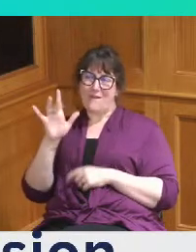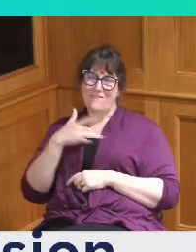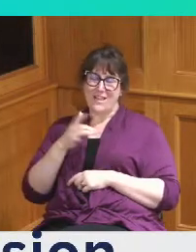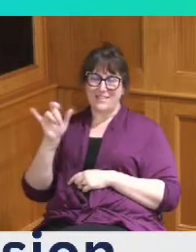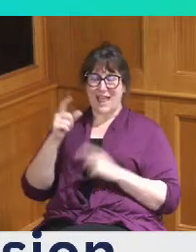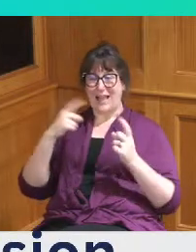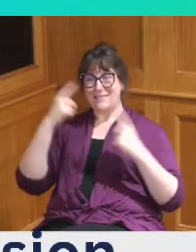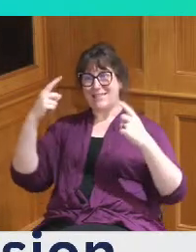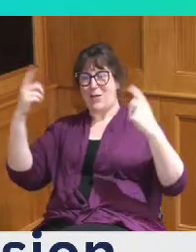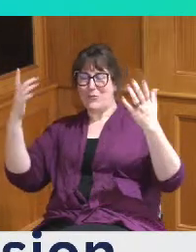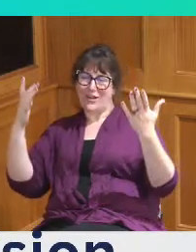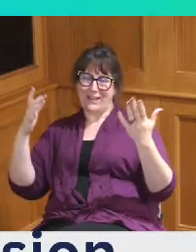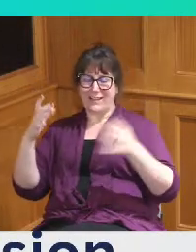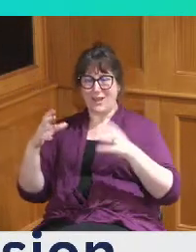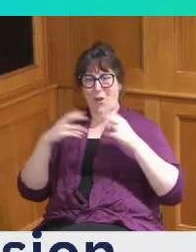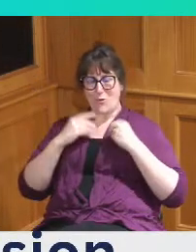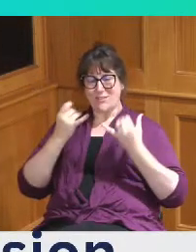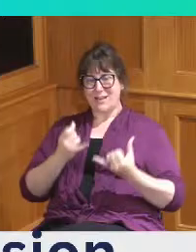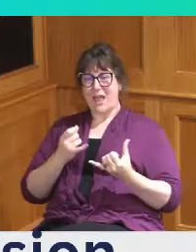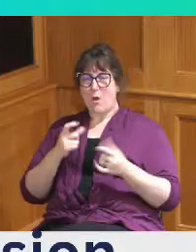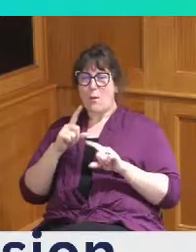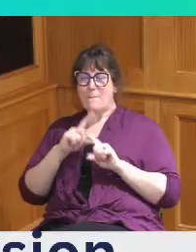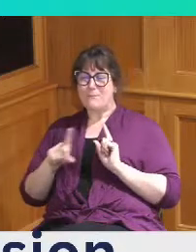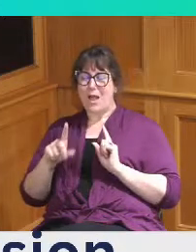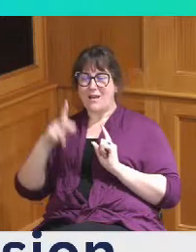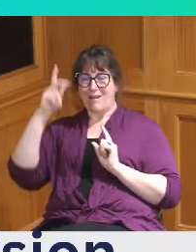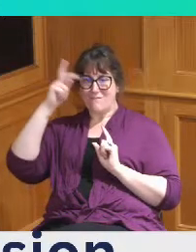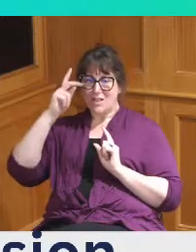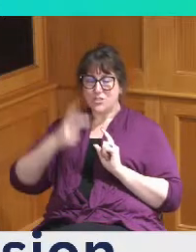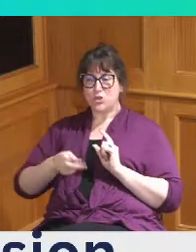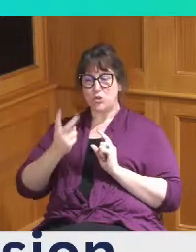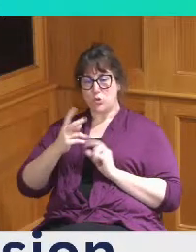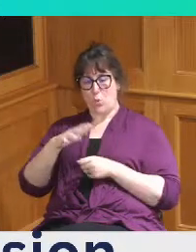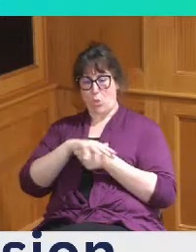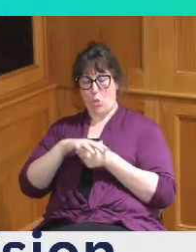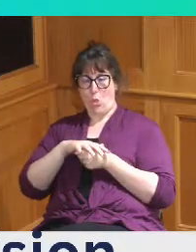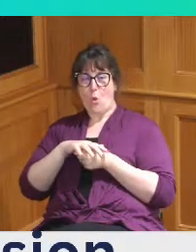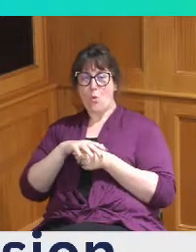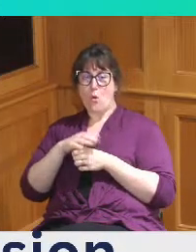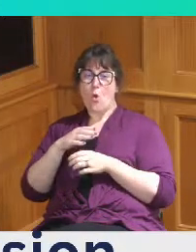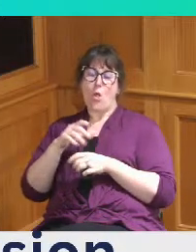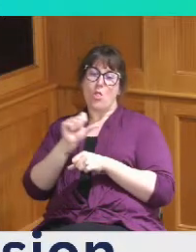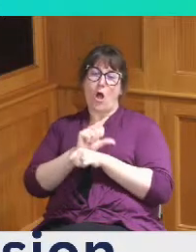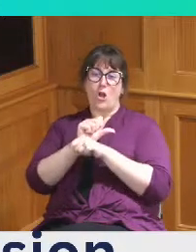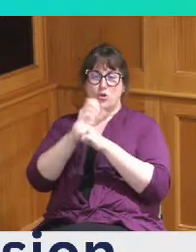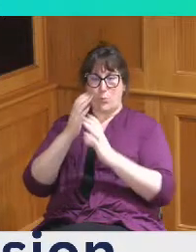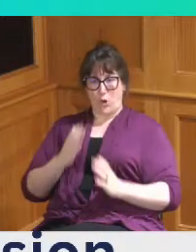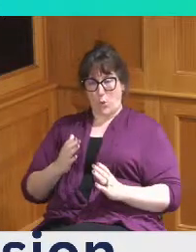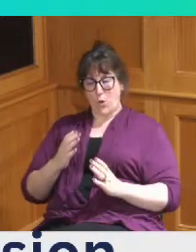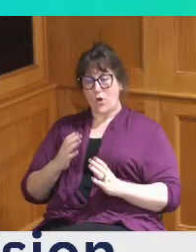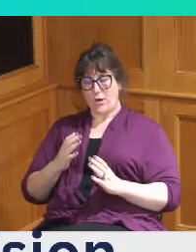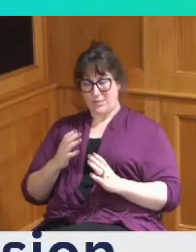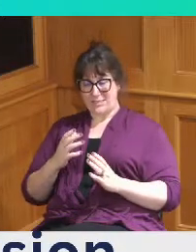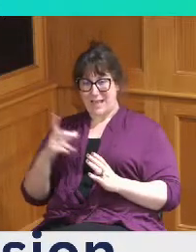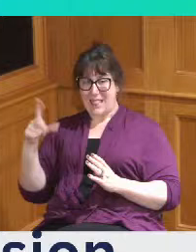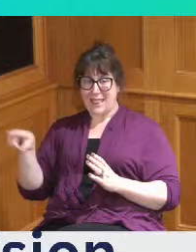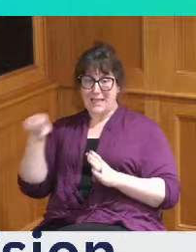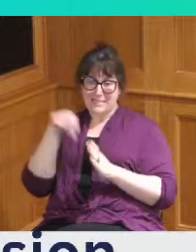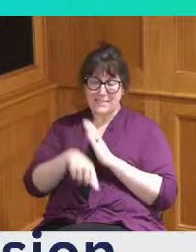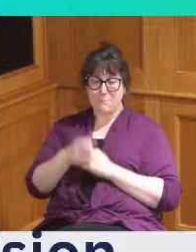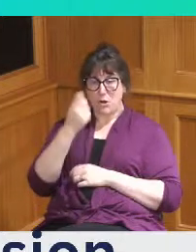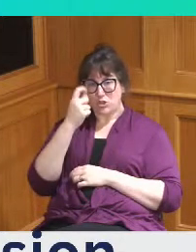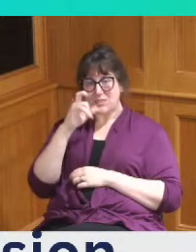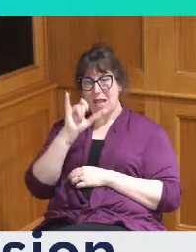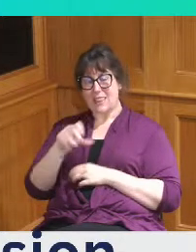really fits a grow-your-own type philosophy. These are two local entrepreneurs with deep roots in the West Side and a deep understanding of the market